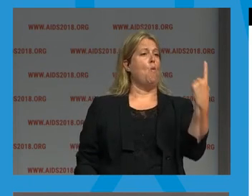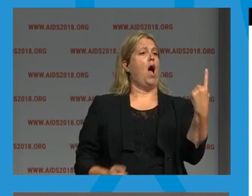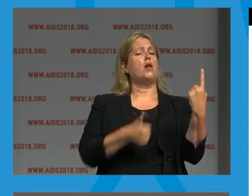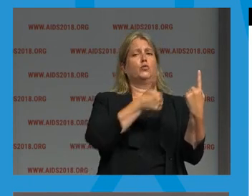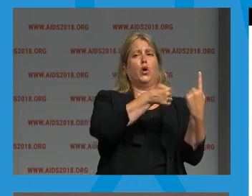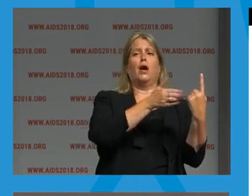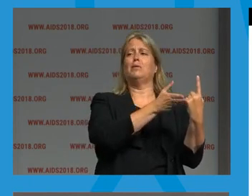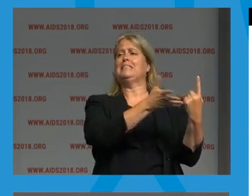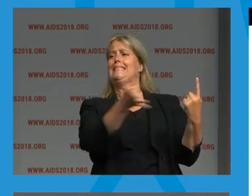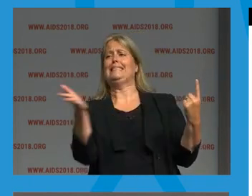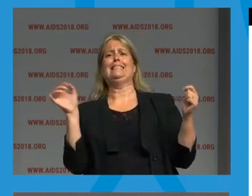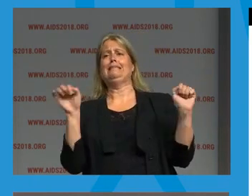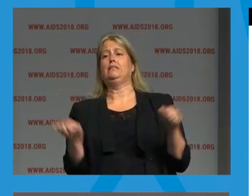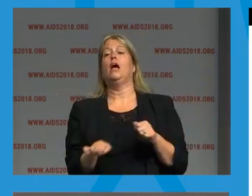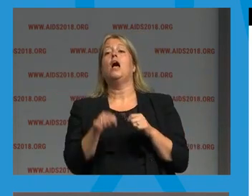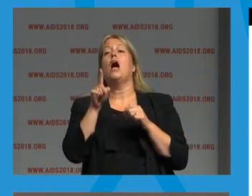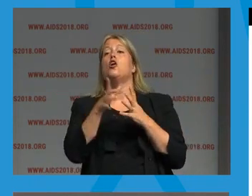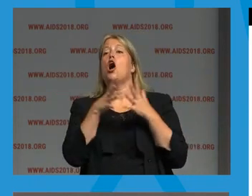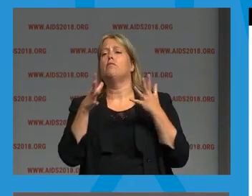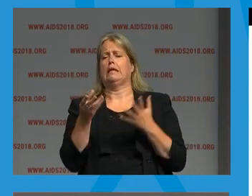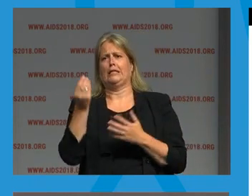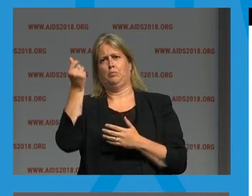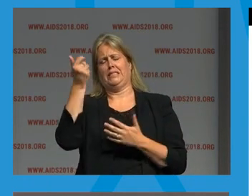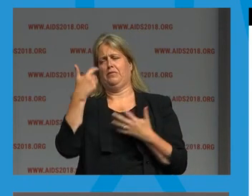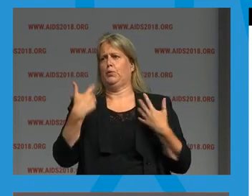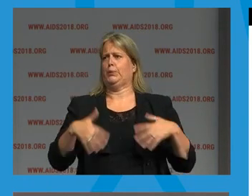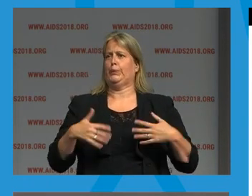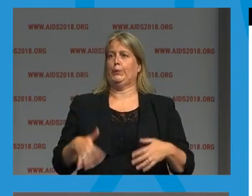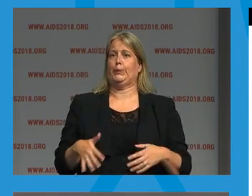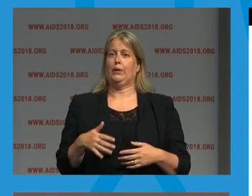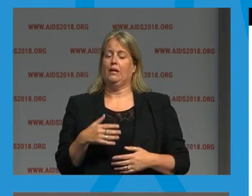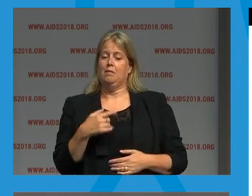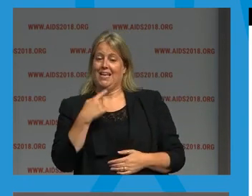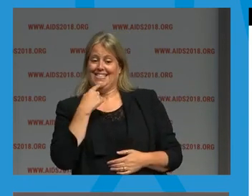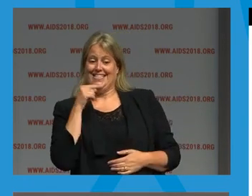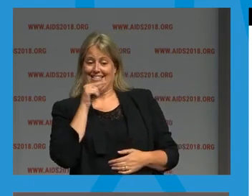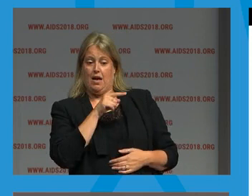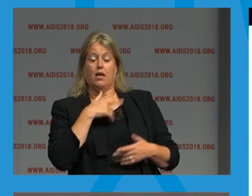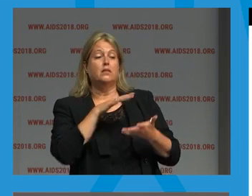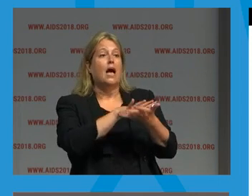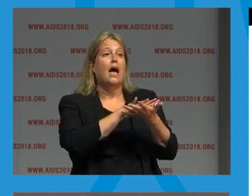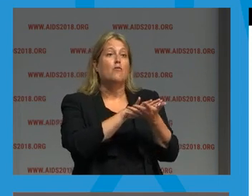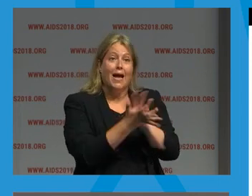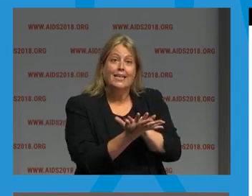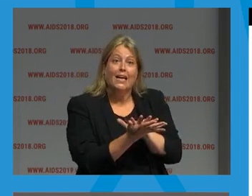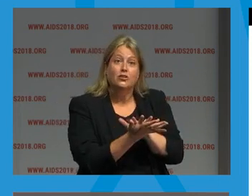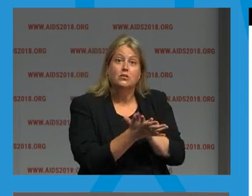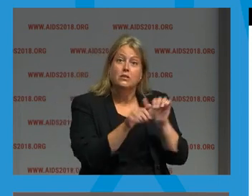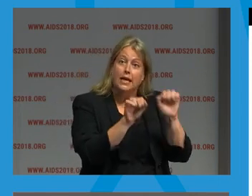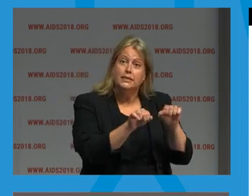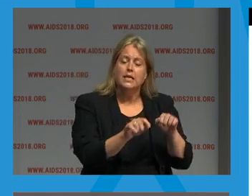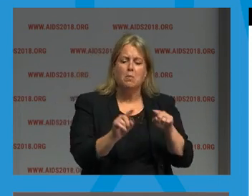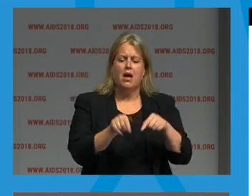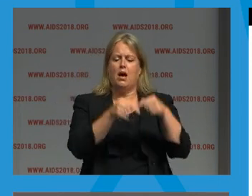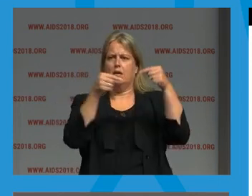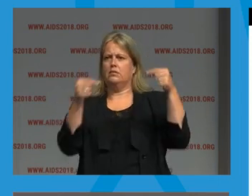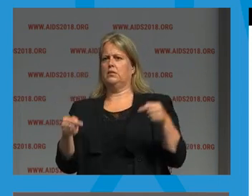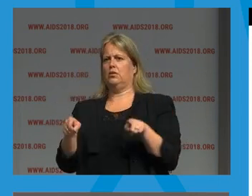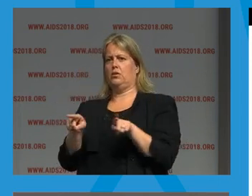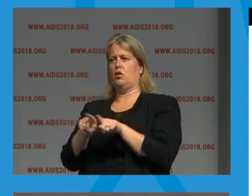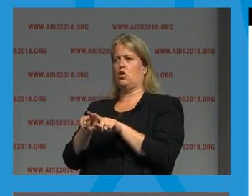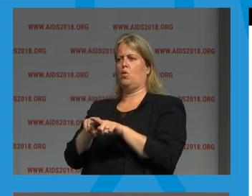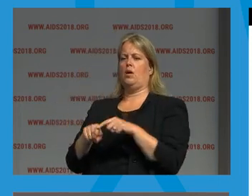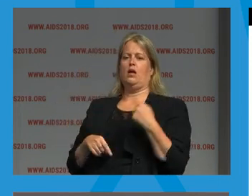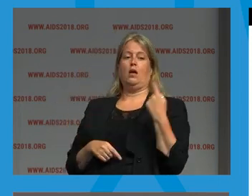expensive. The reason I say that is because you have to balance eradication versus the fact that with